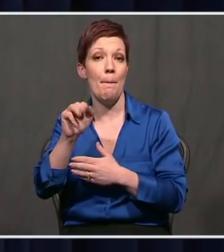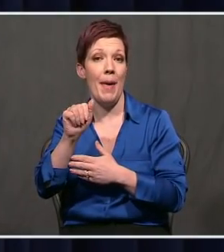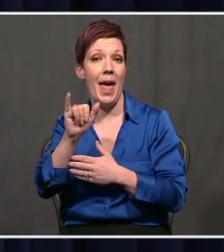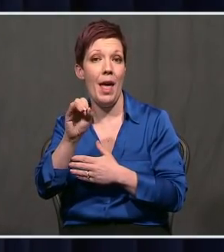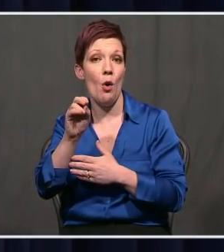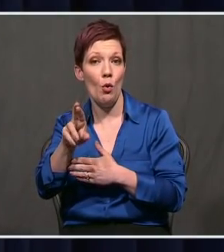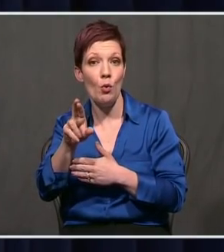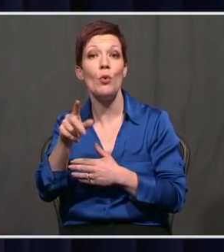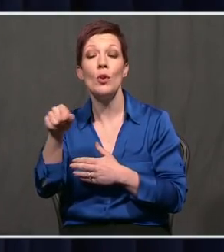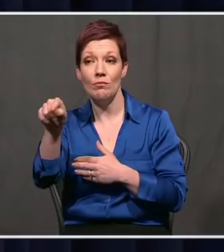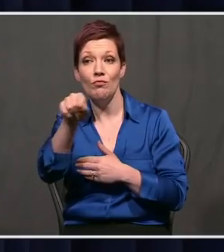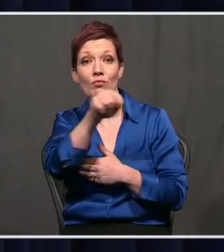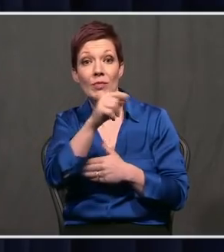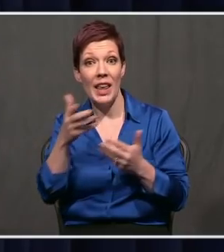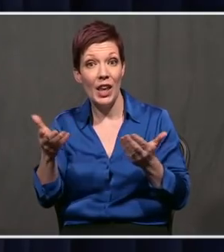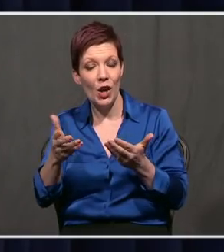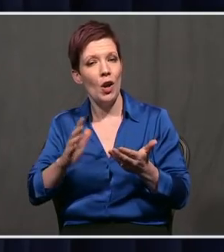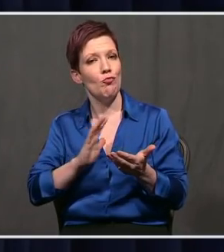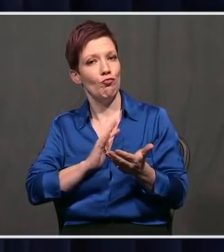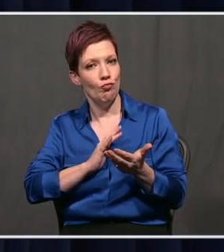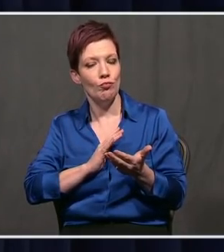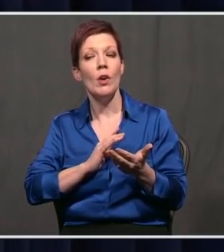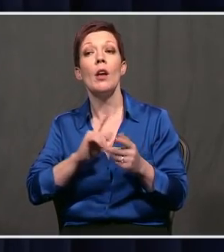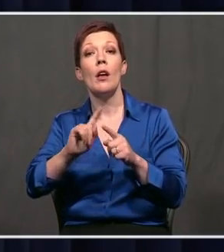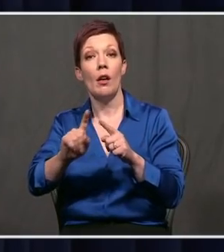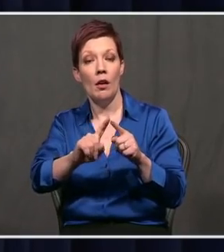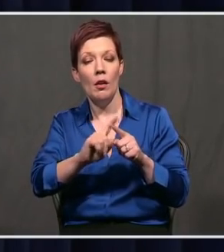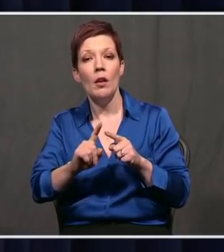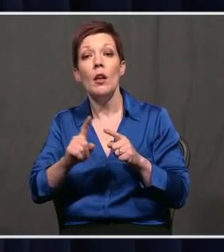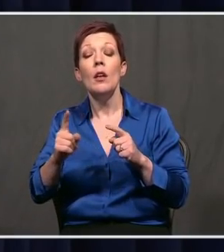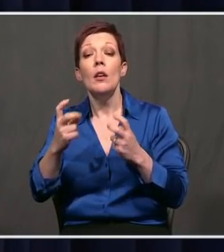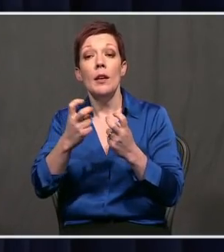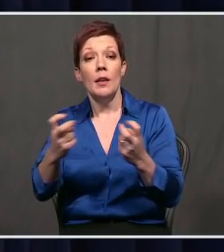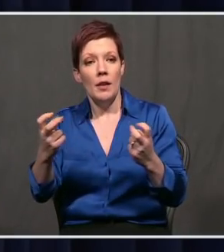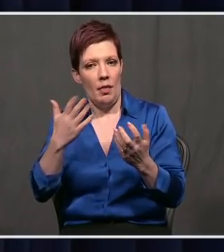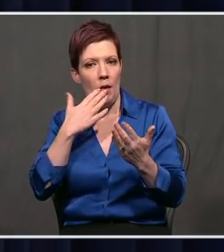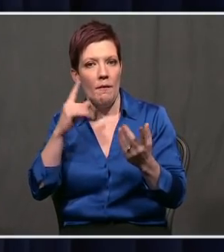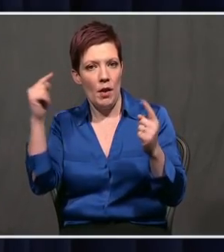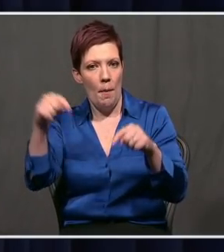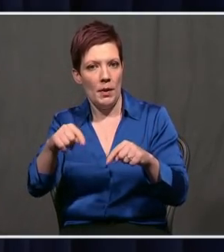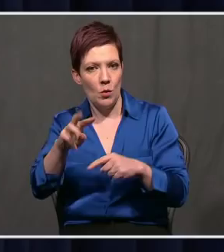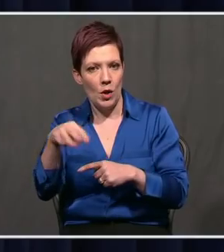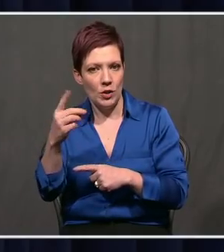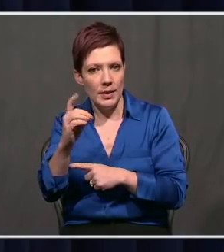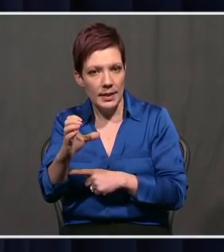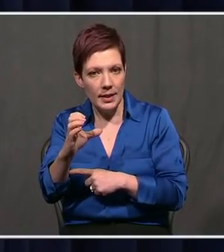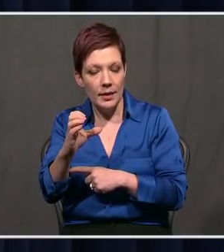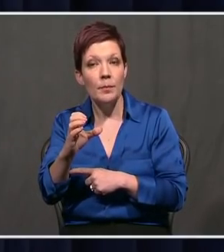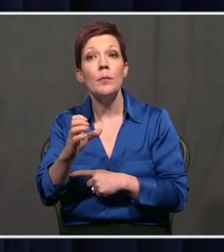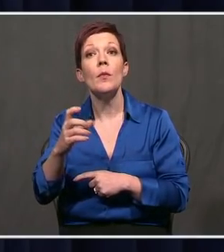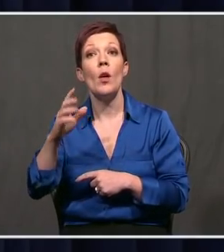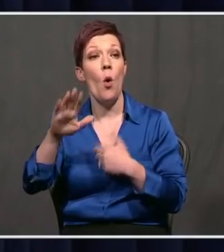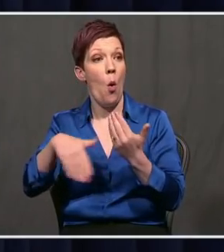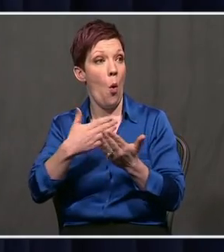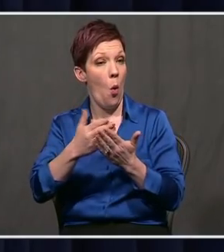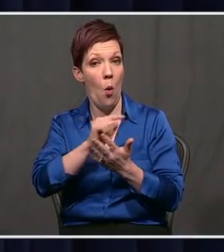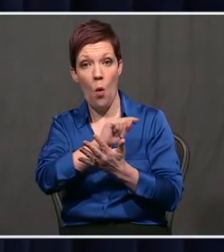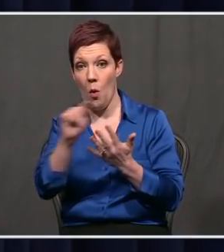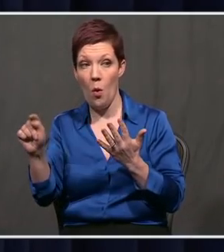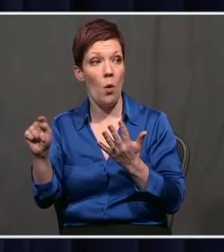here to DC. All 64 states and jurisdictions actually have submitted detailed vaccination plans to the